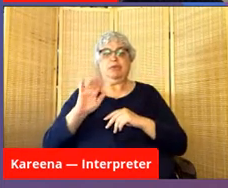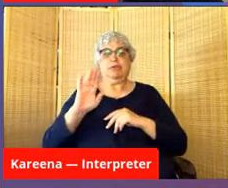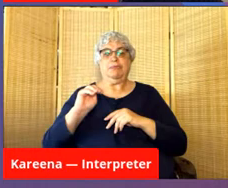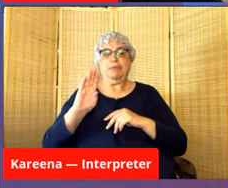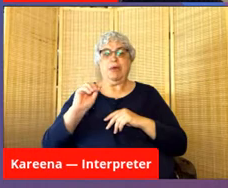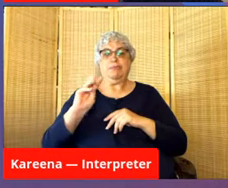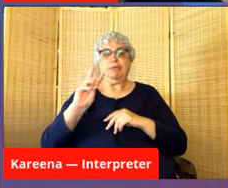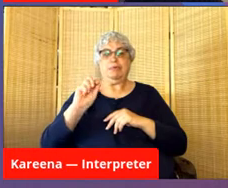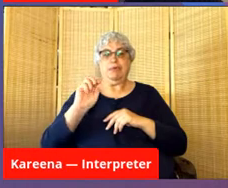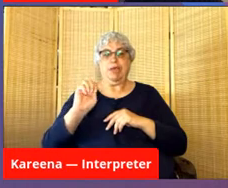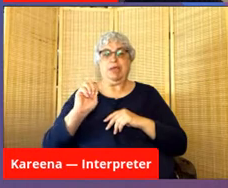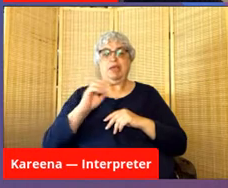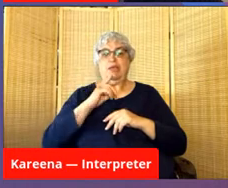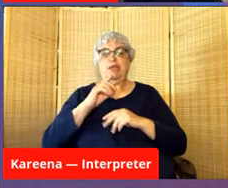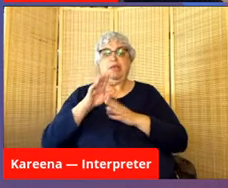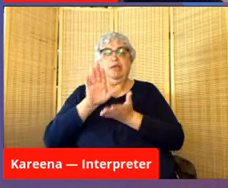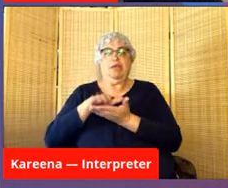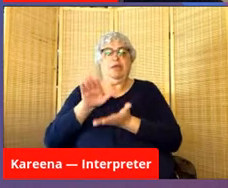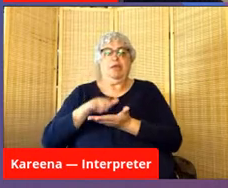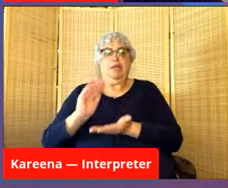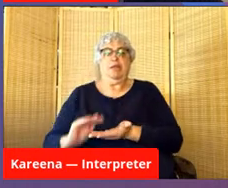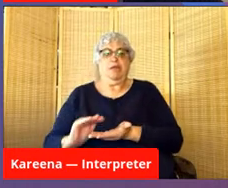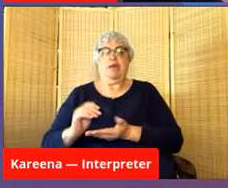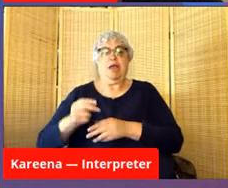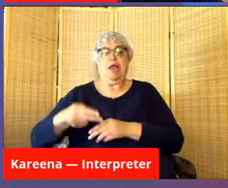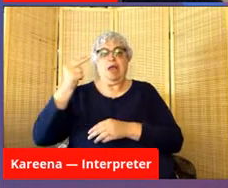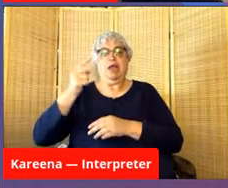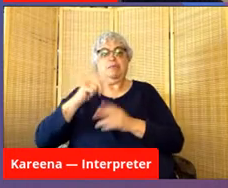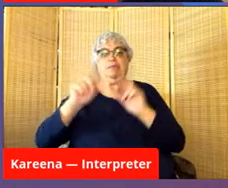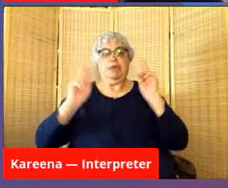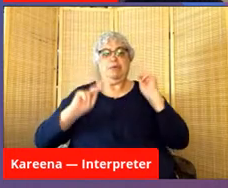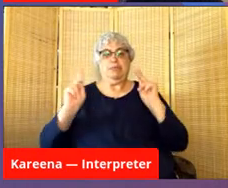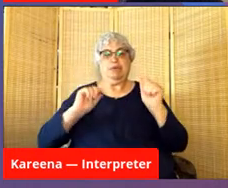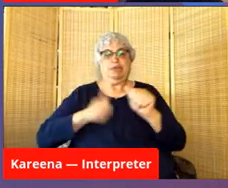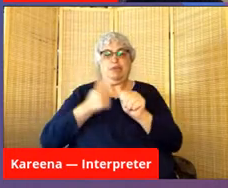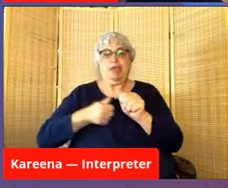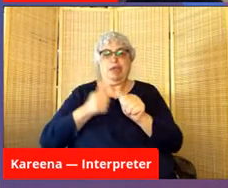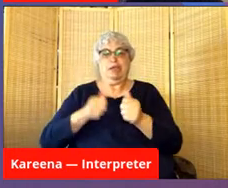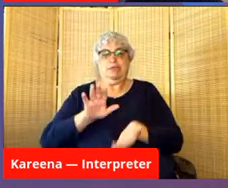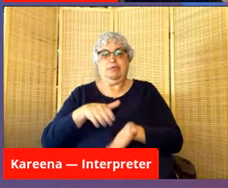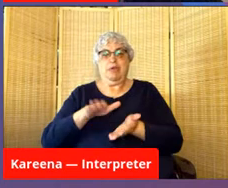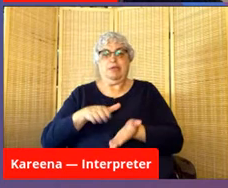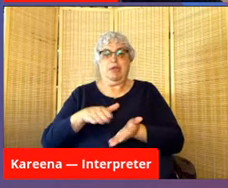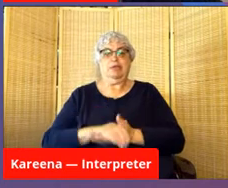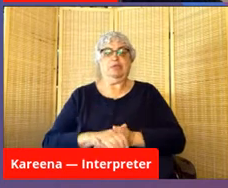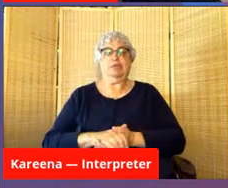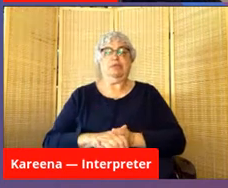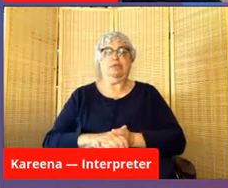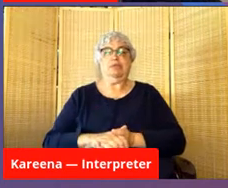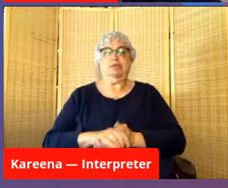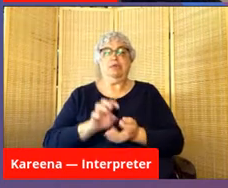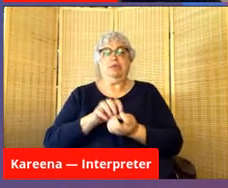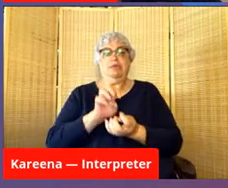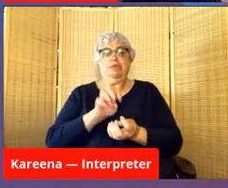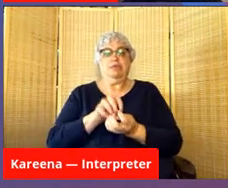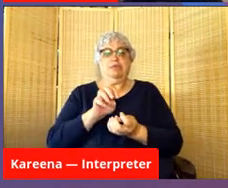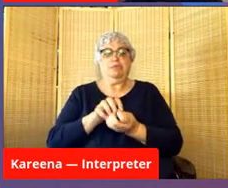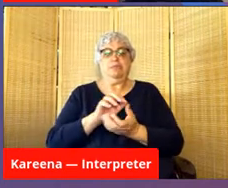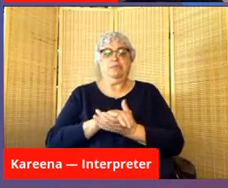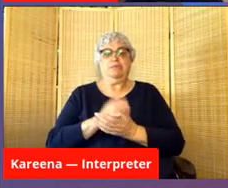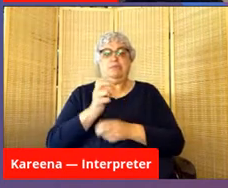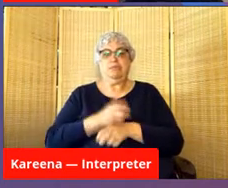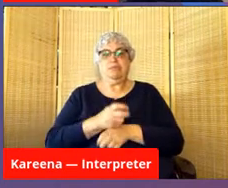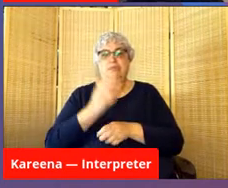low pitches are crocodiles, and high ones are people who chase after crocodiles. It's hard to know